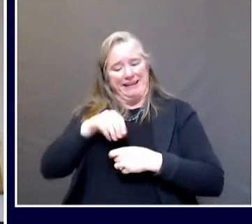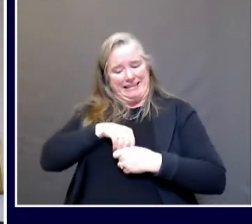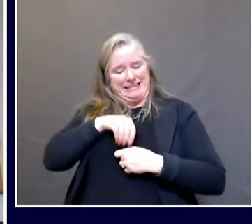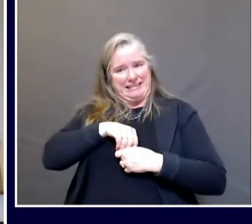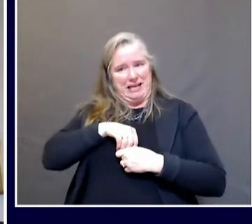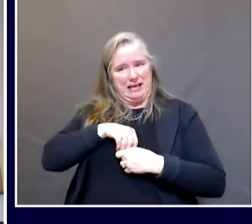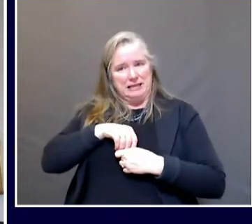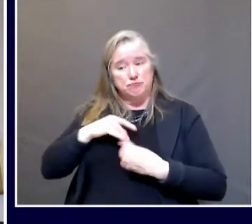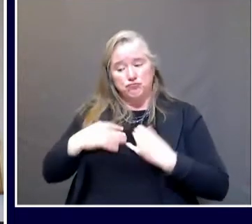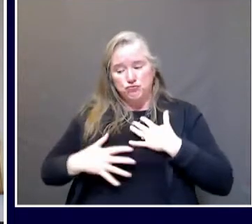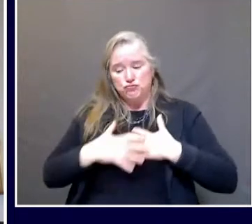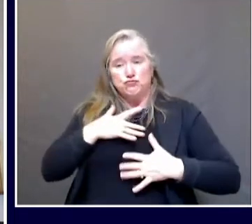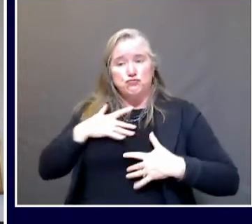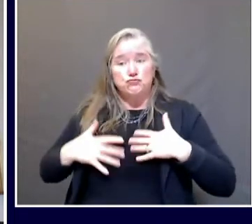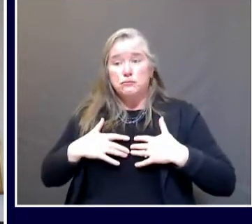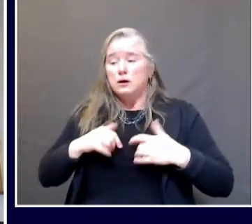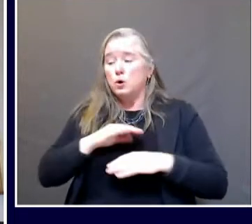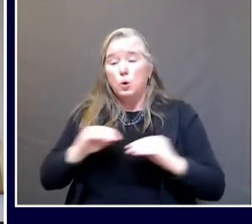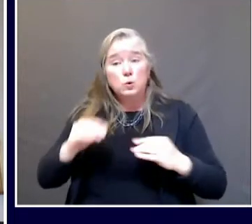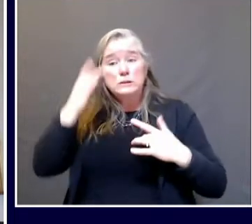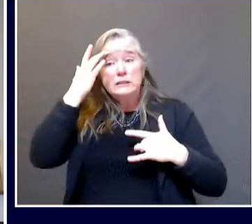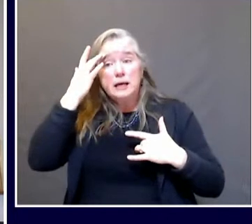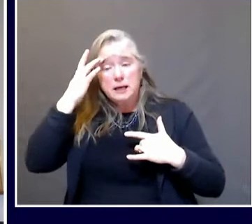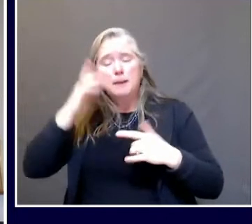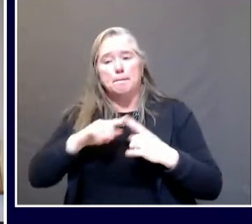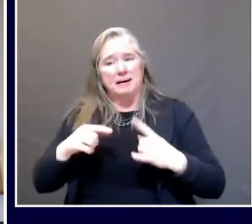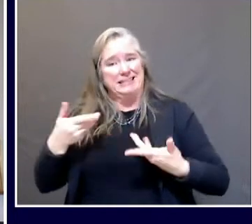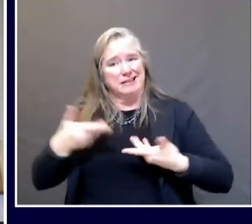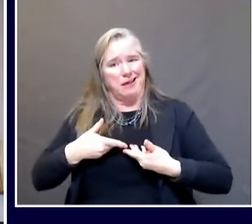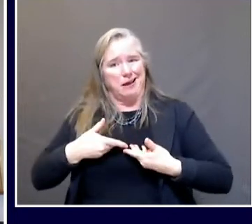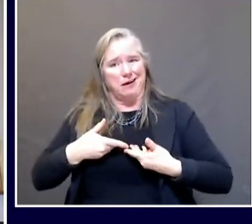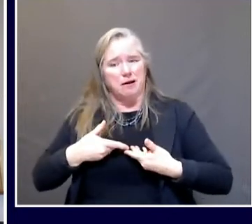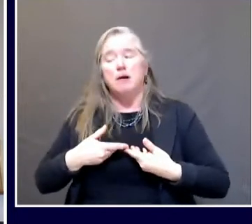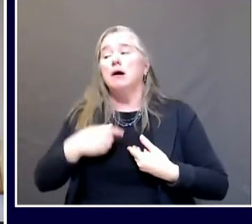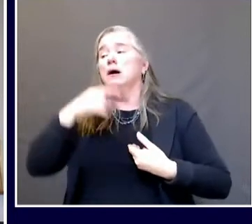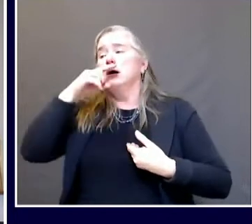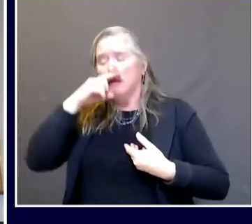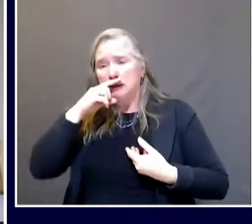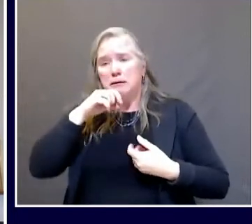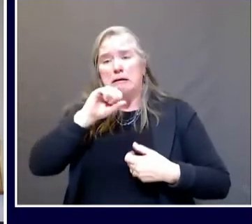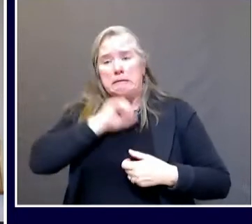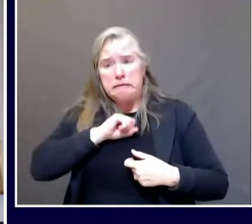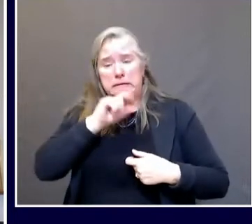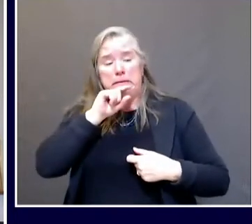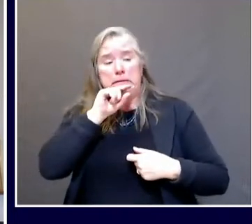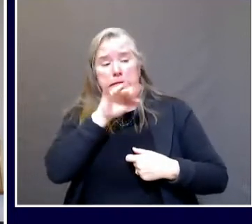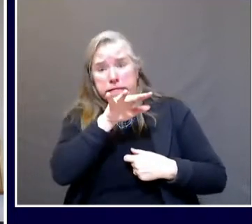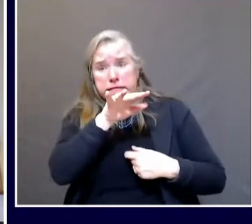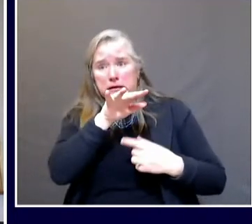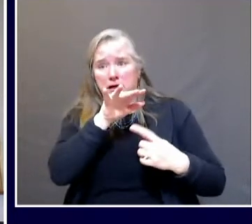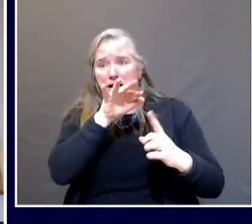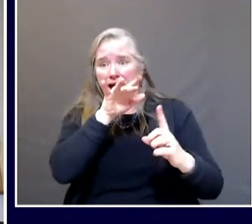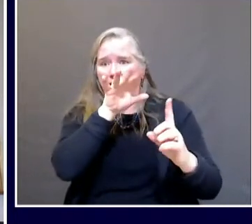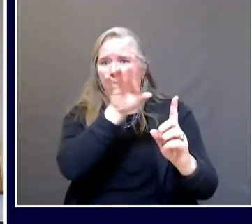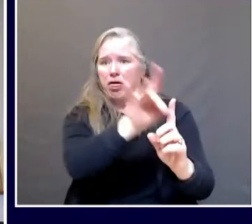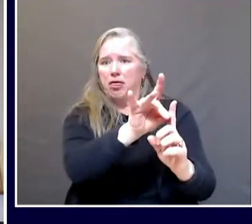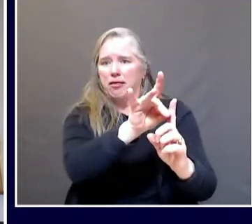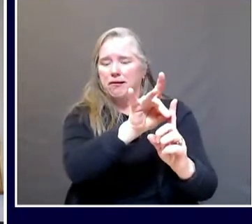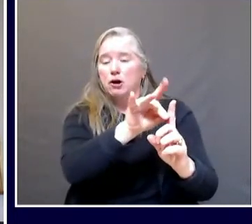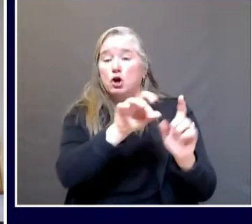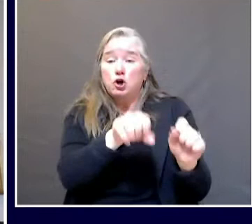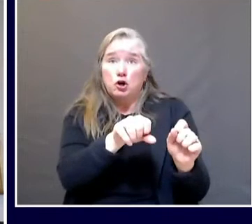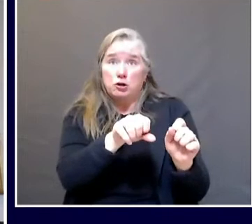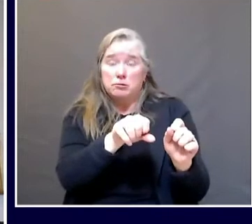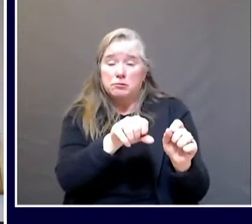or cough, it may fly onto another person. It still would be a great thing to reduce the number of people in